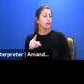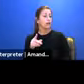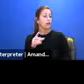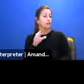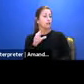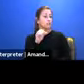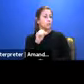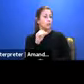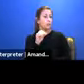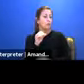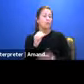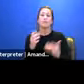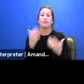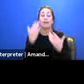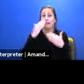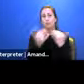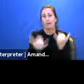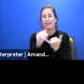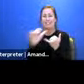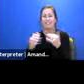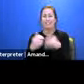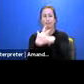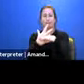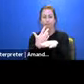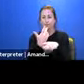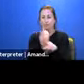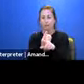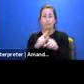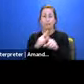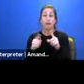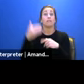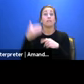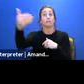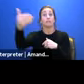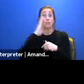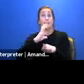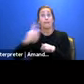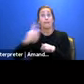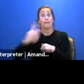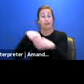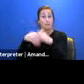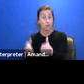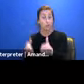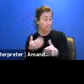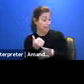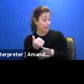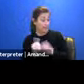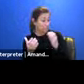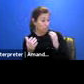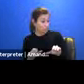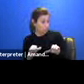they start actually going to classes again at ACC, is there any chance that some of those ACC classes, maybe